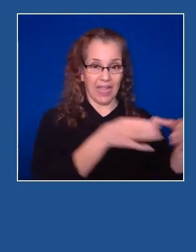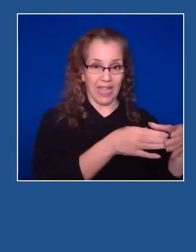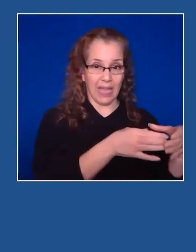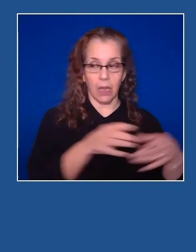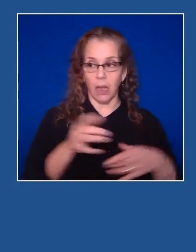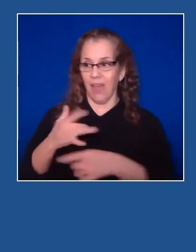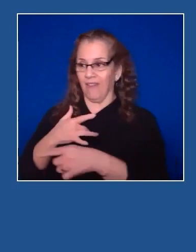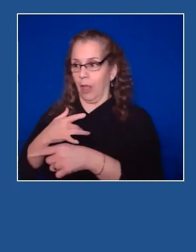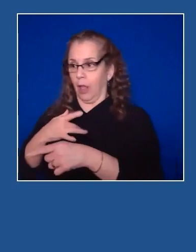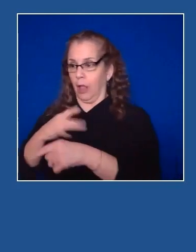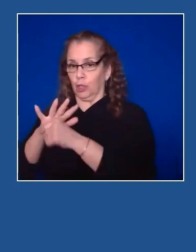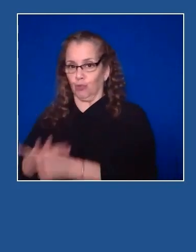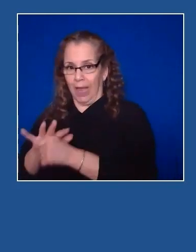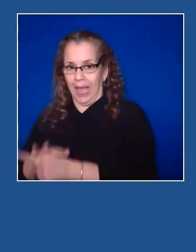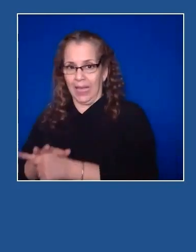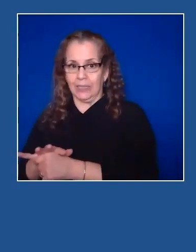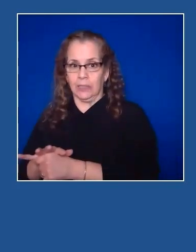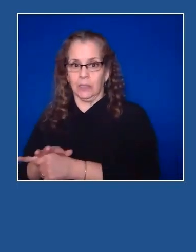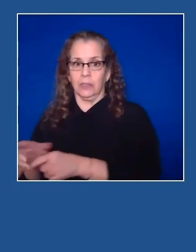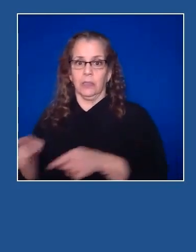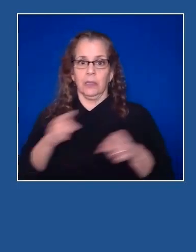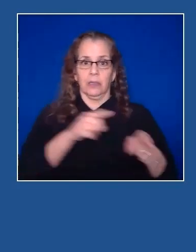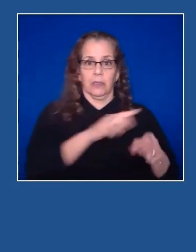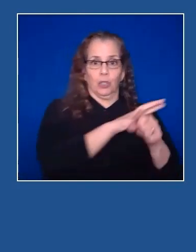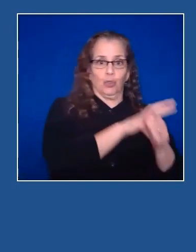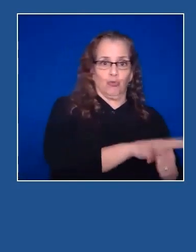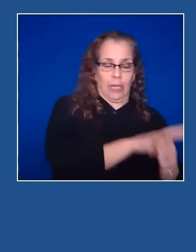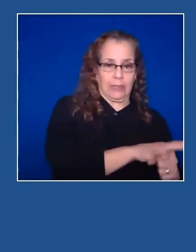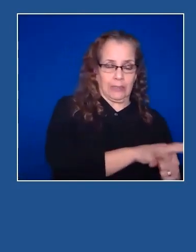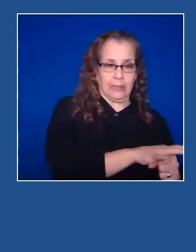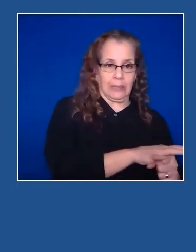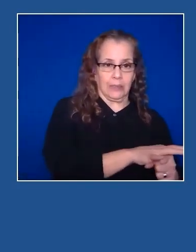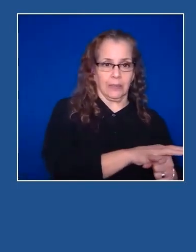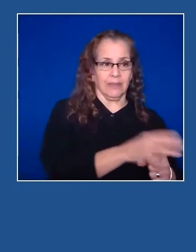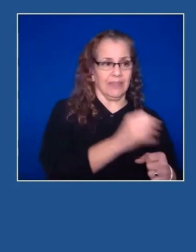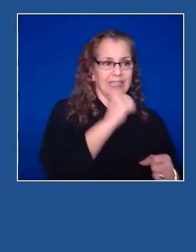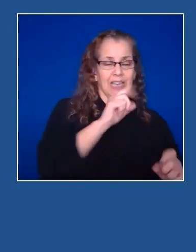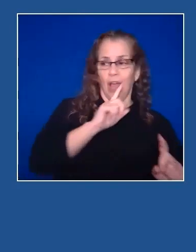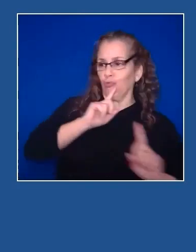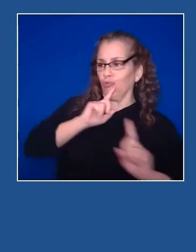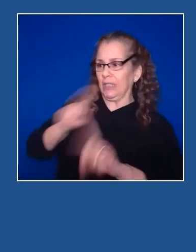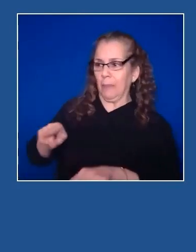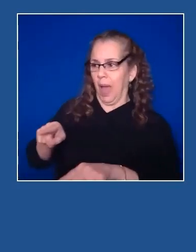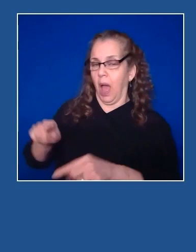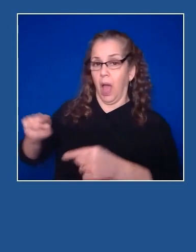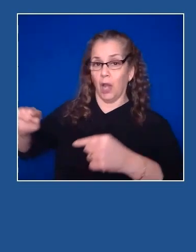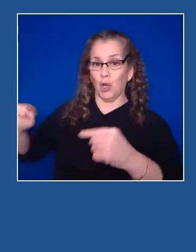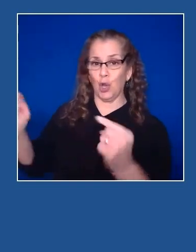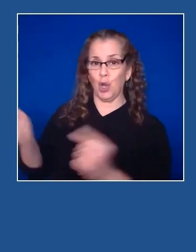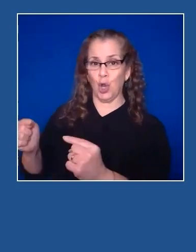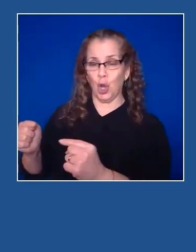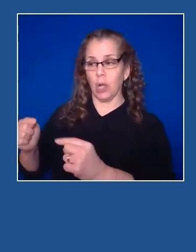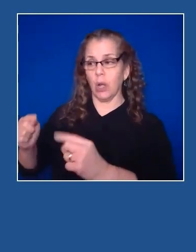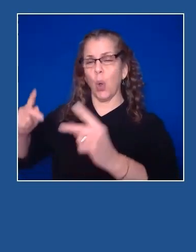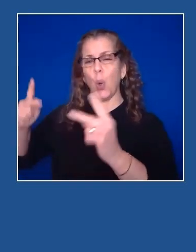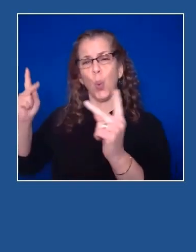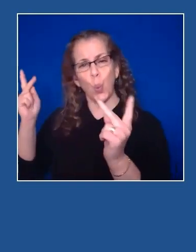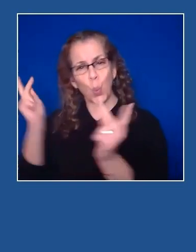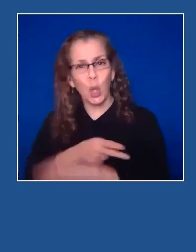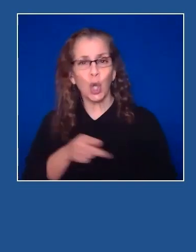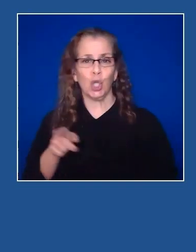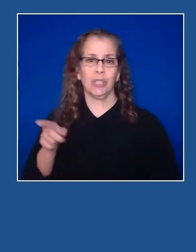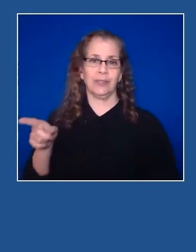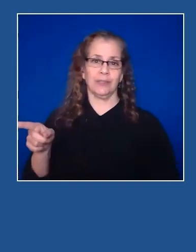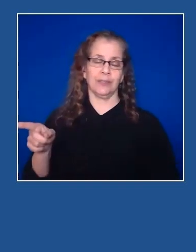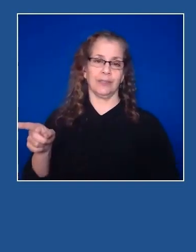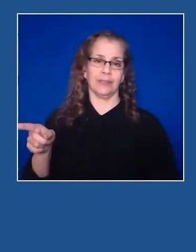respond in ways that maybe aren't so helpful, maybe even are hurtful, which actually makes it worse for the person